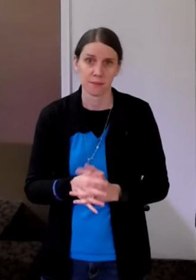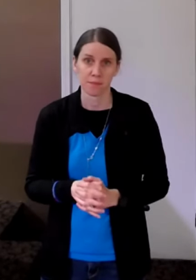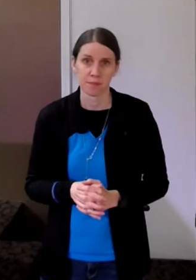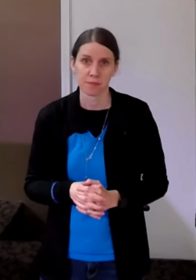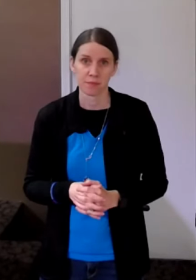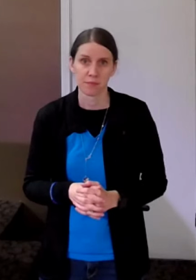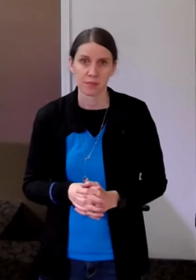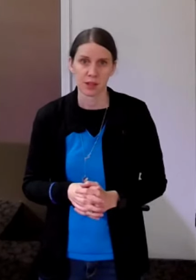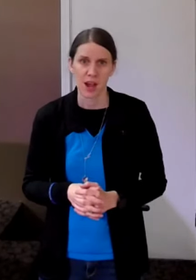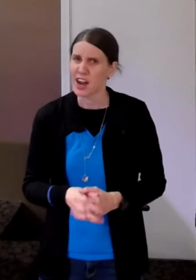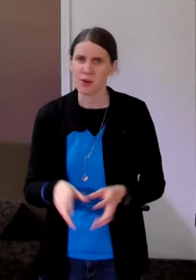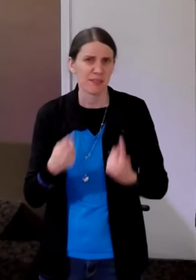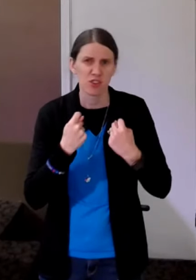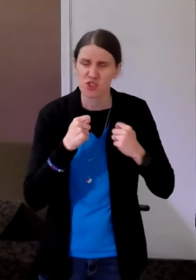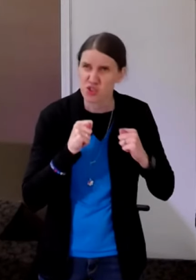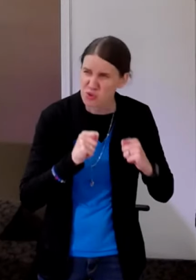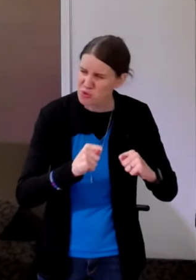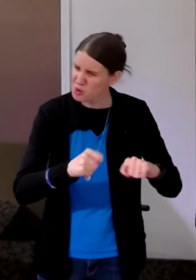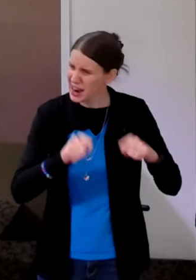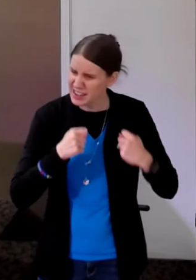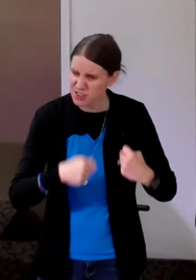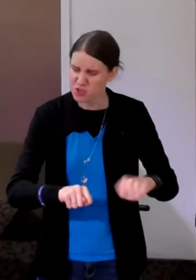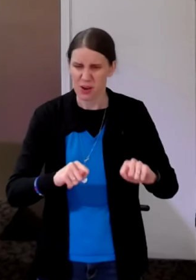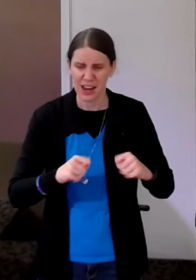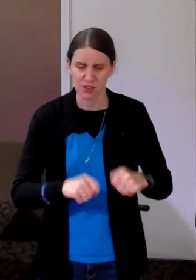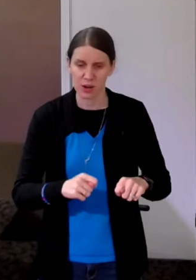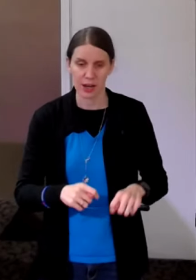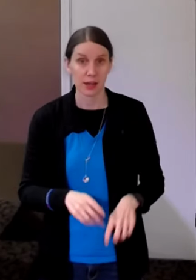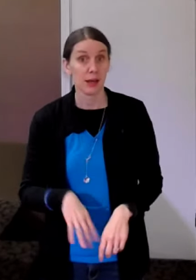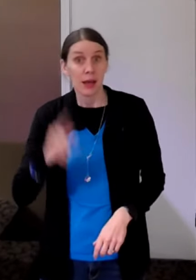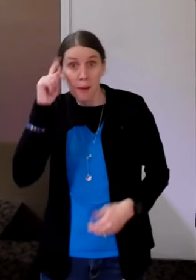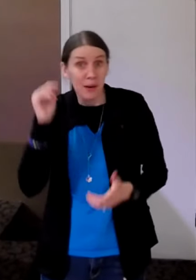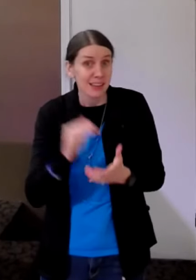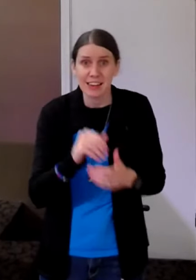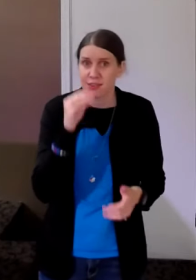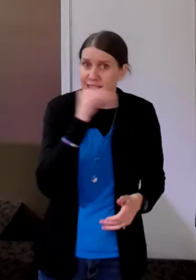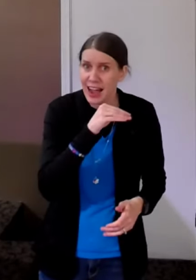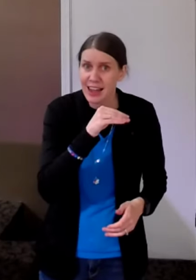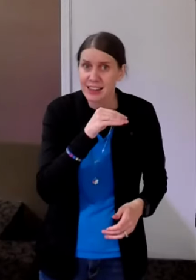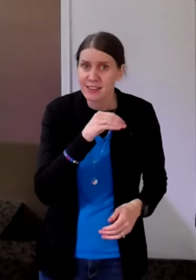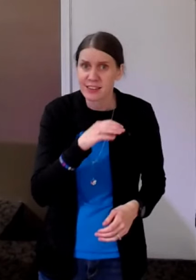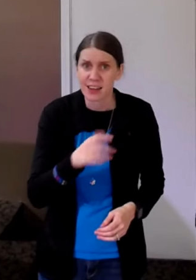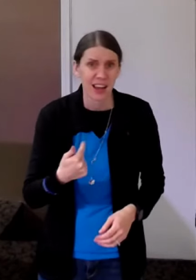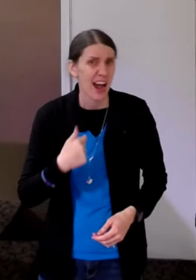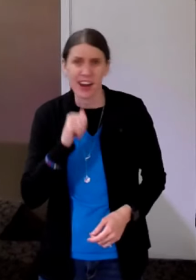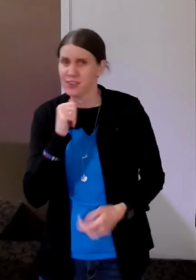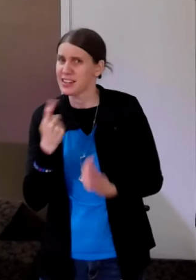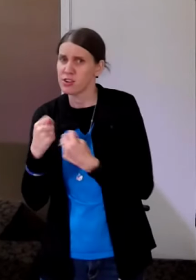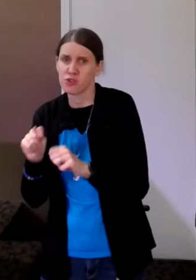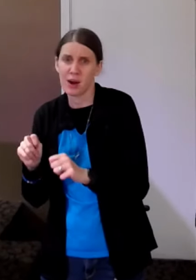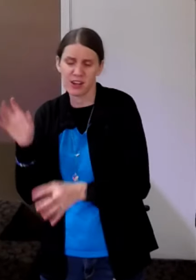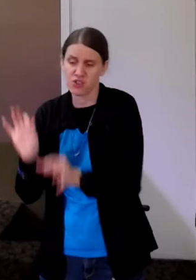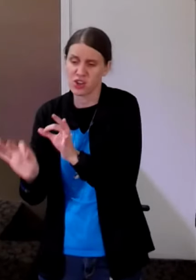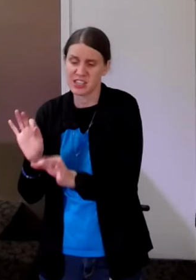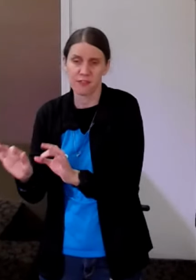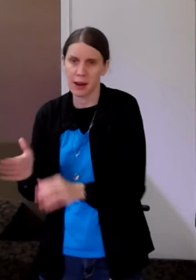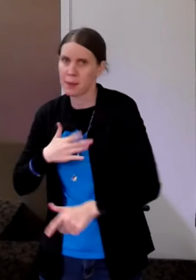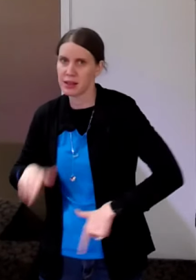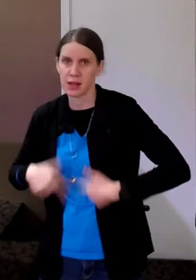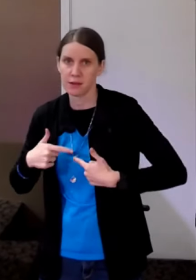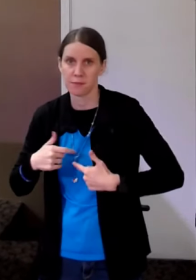I don't have to pursue all those things. I don't have to believe all those lies. I don't have to try to justify something in my life. When you're